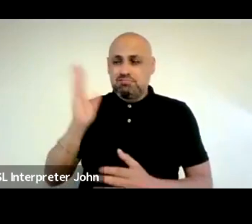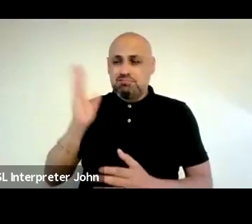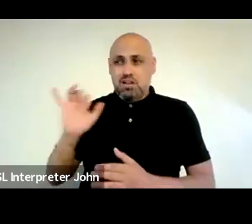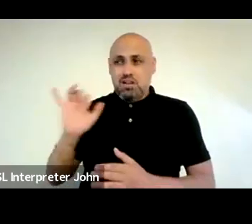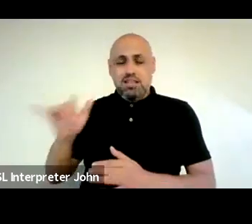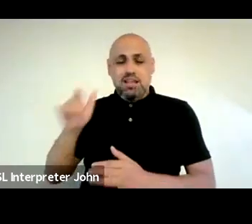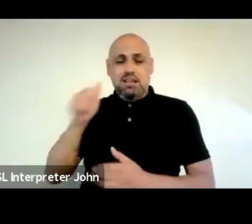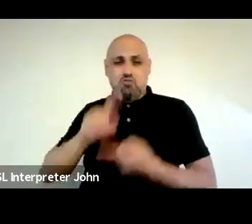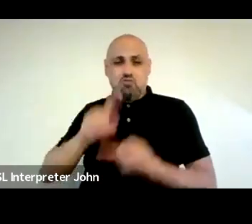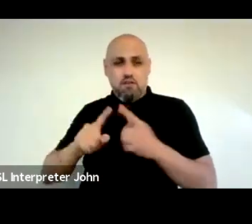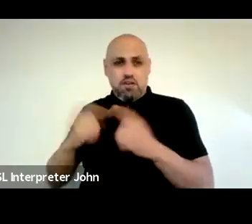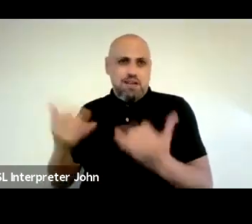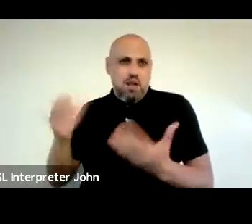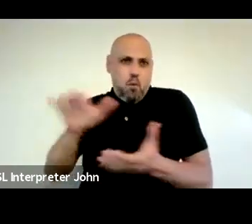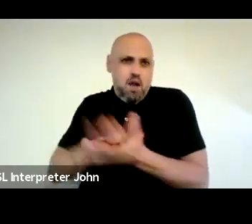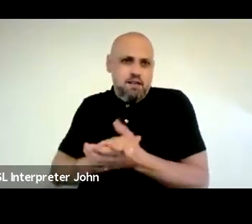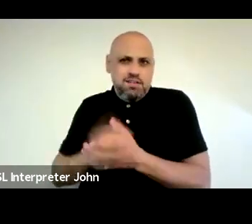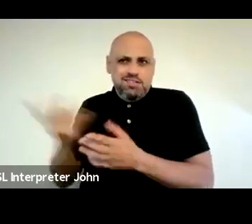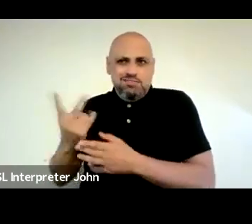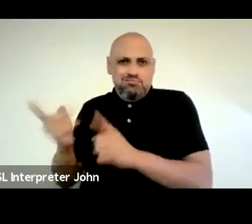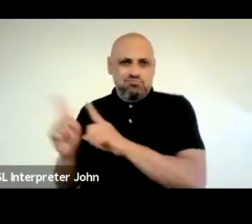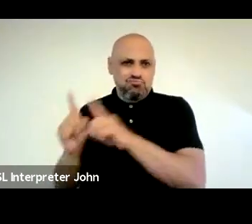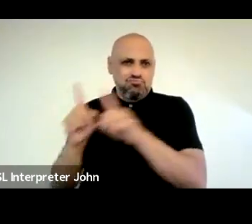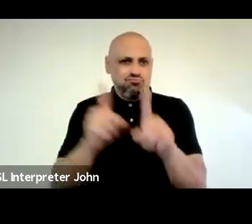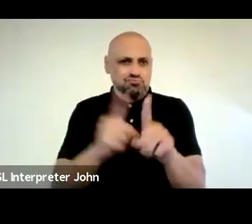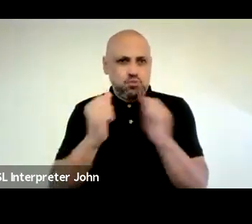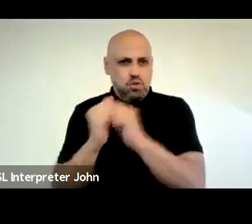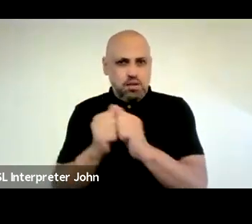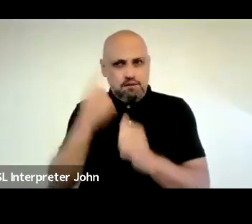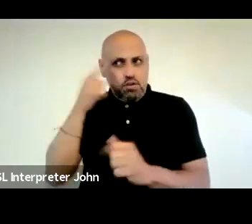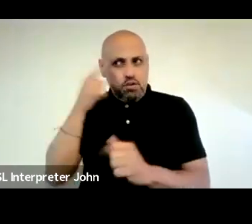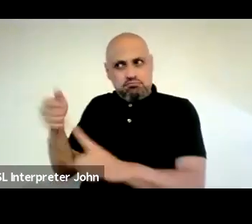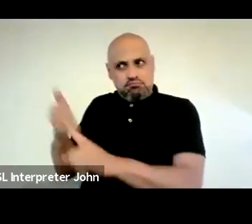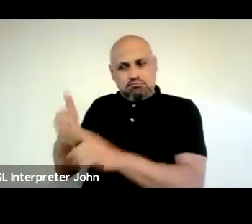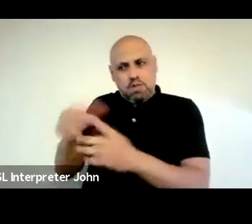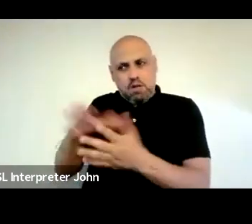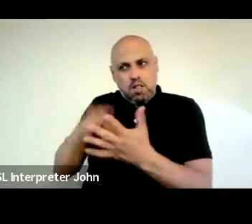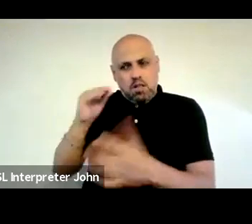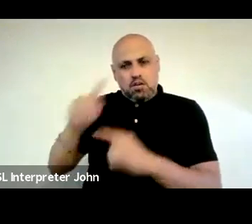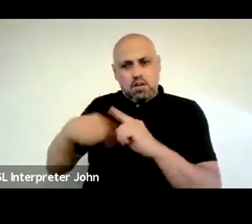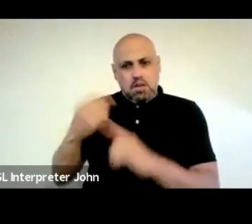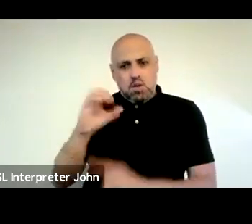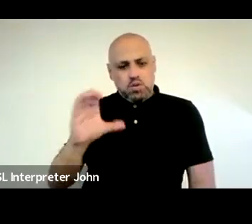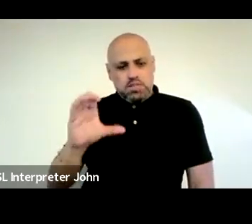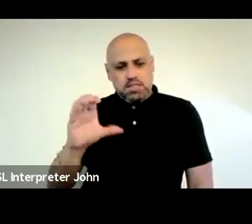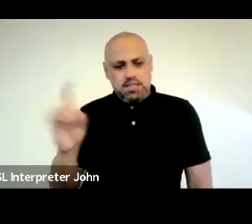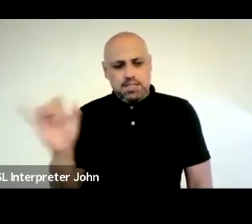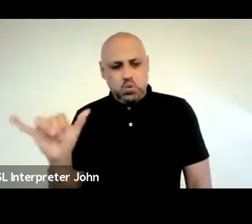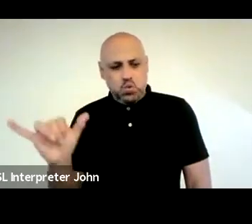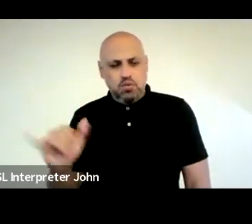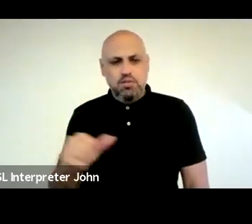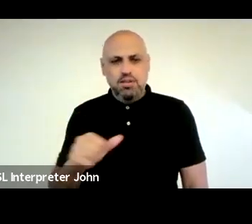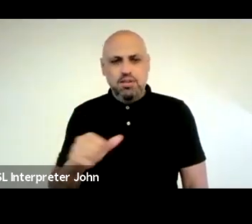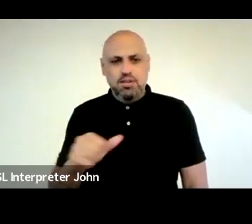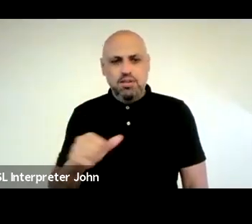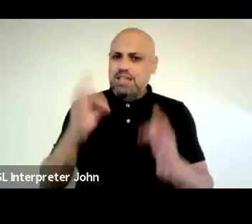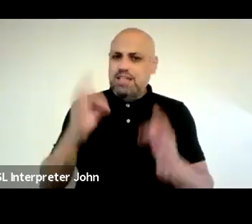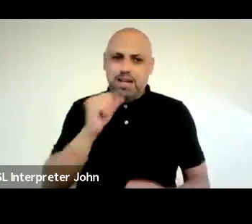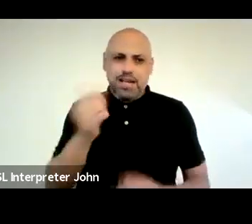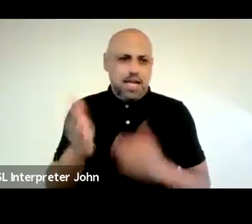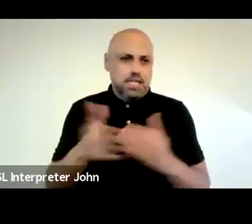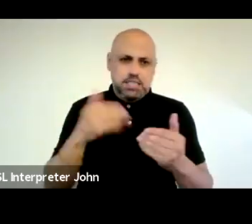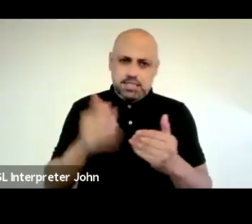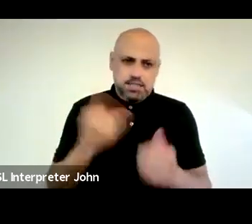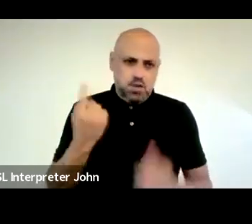wife, came with me so she could learn more about OCD as well. It's certainly not always